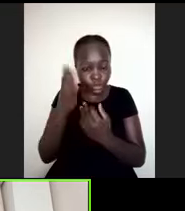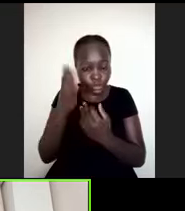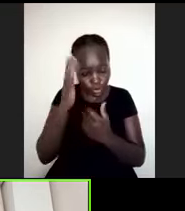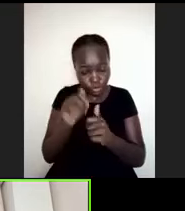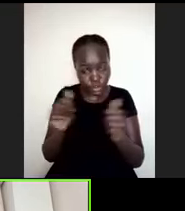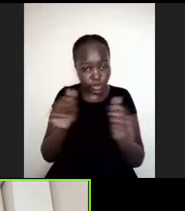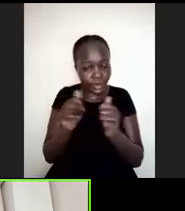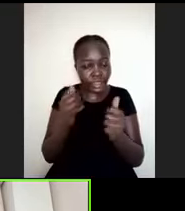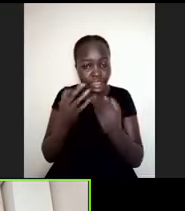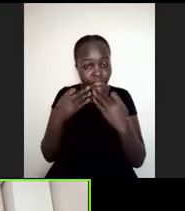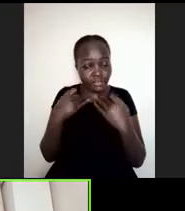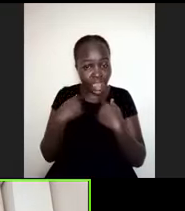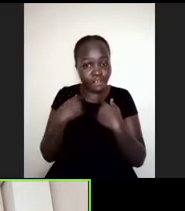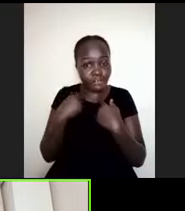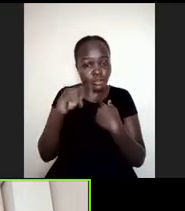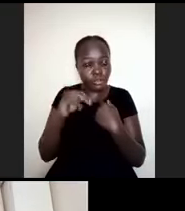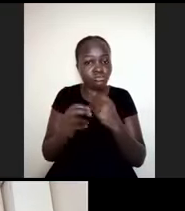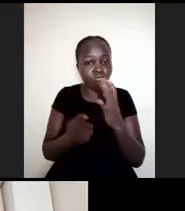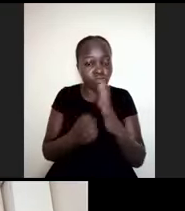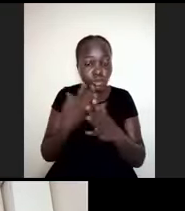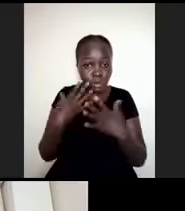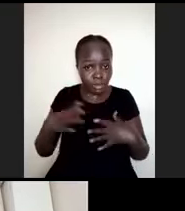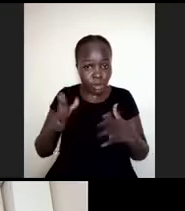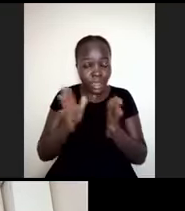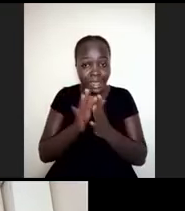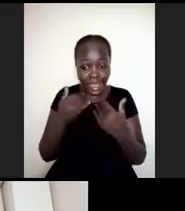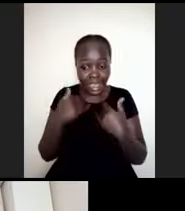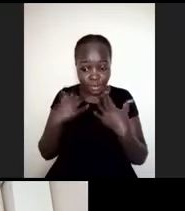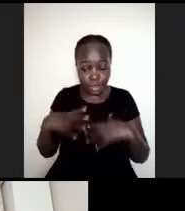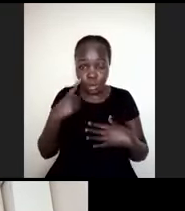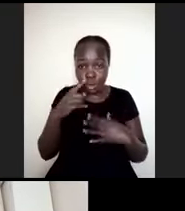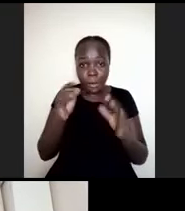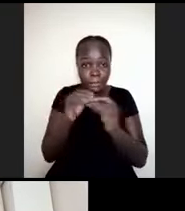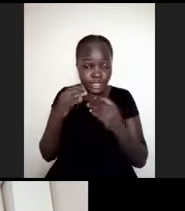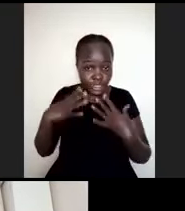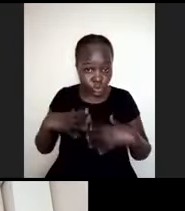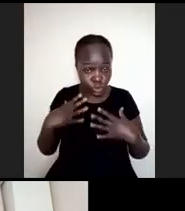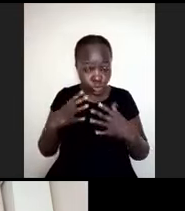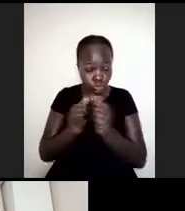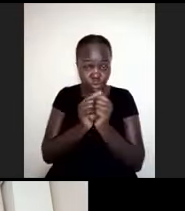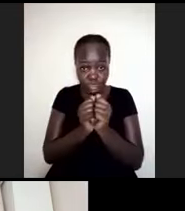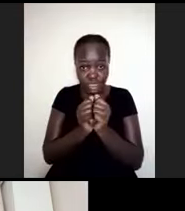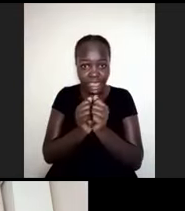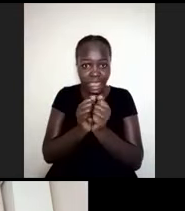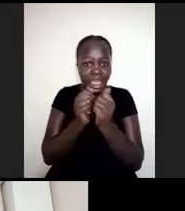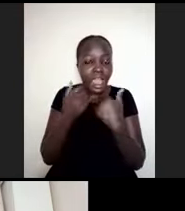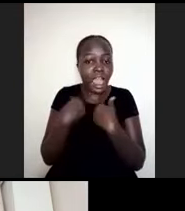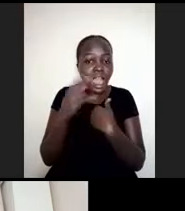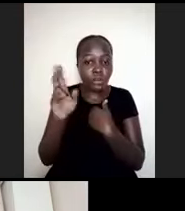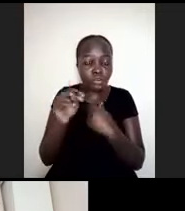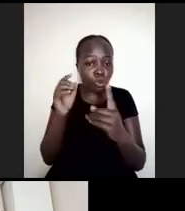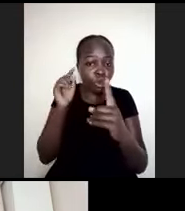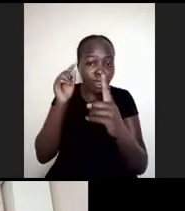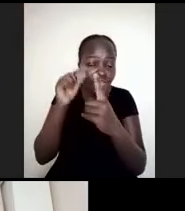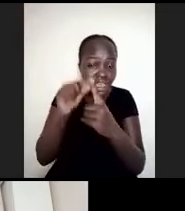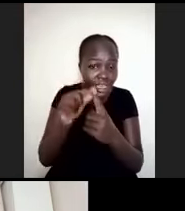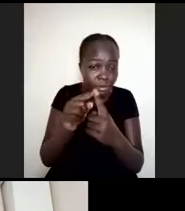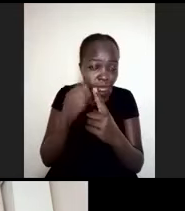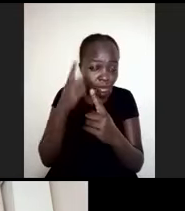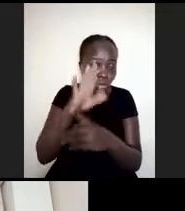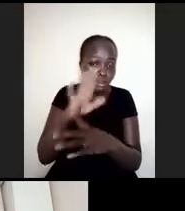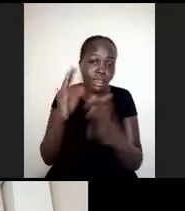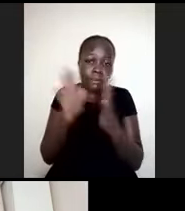grown-ups, and these people who are gathering together, they don't have an aim for their party. They